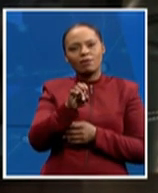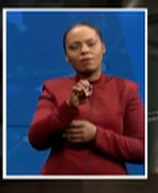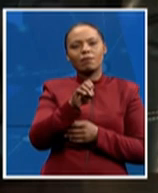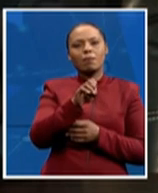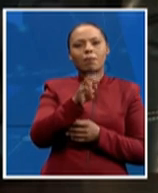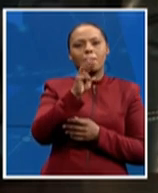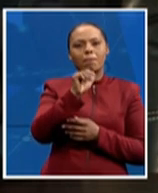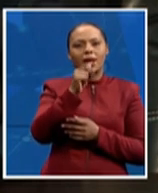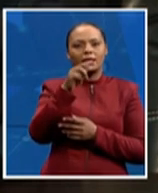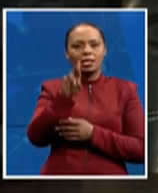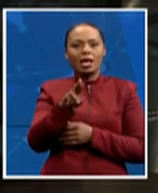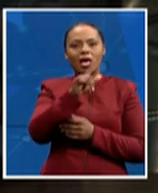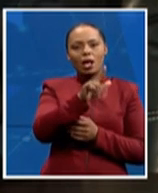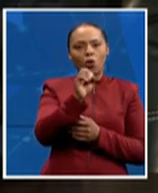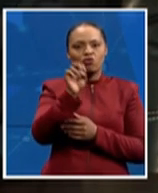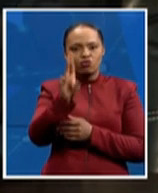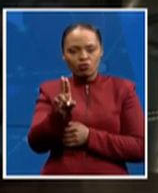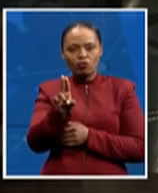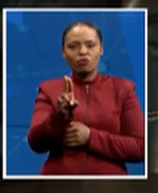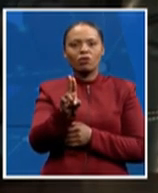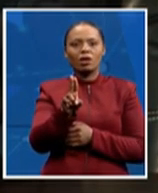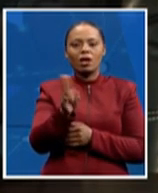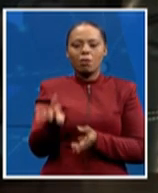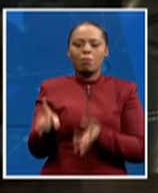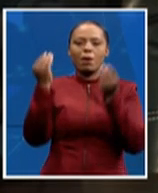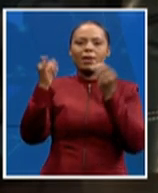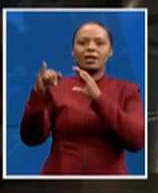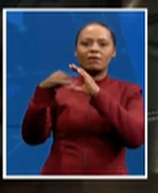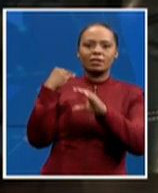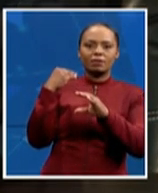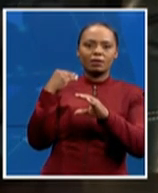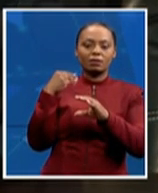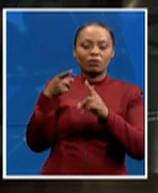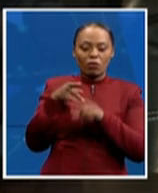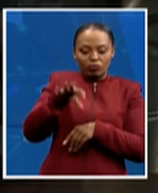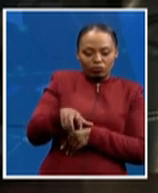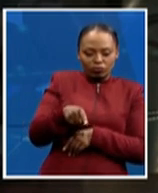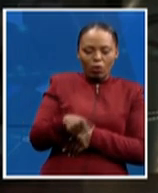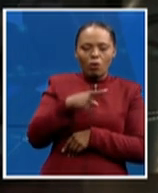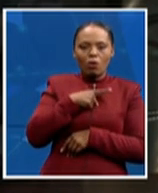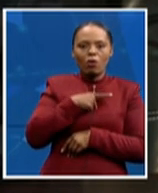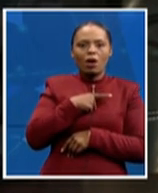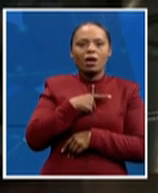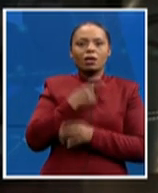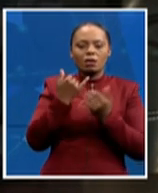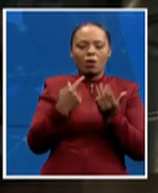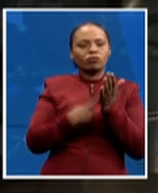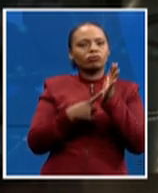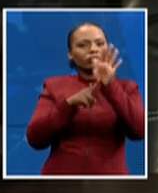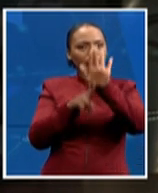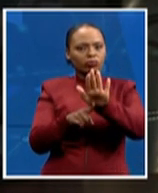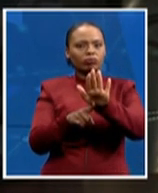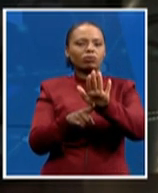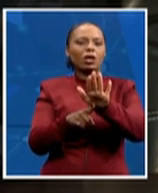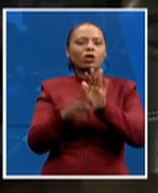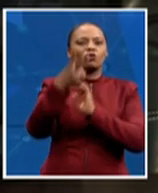of investment in the province, which is highlighted by the 20 billion worth of projects